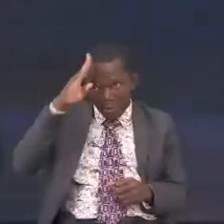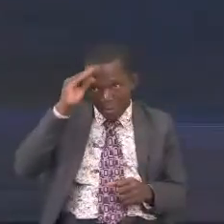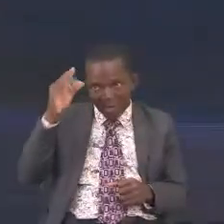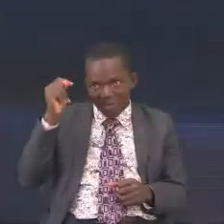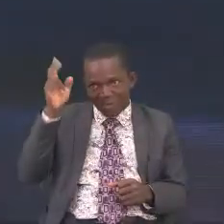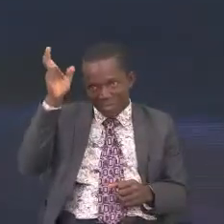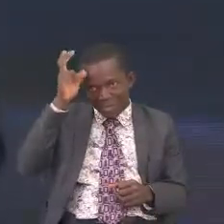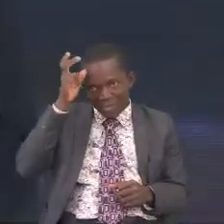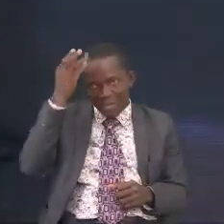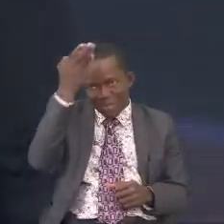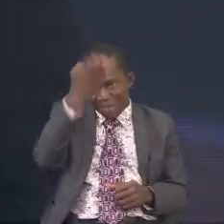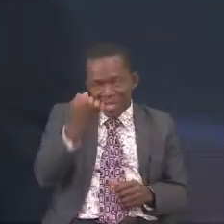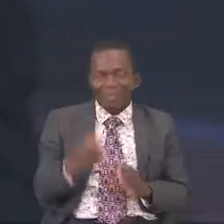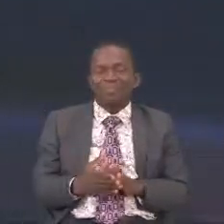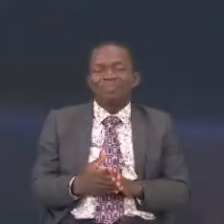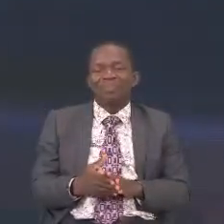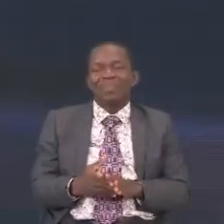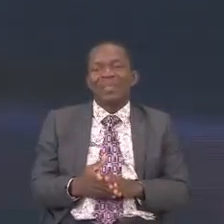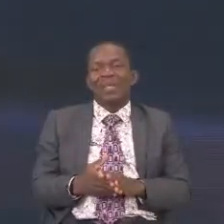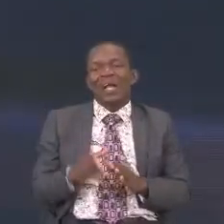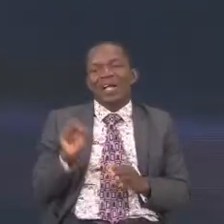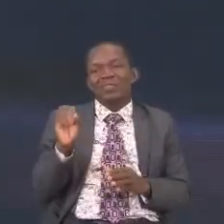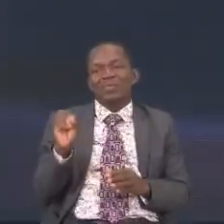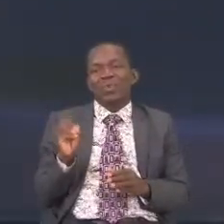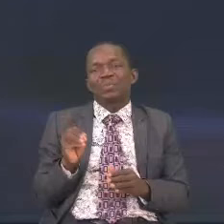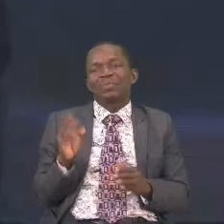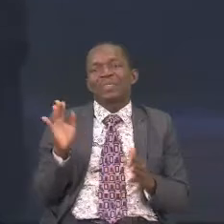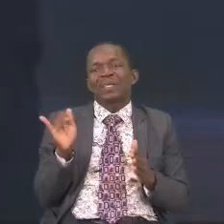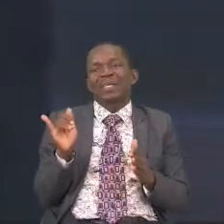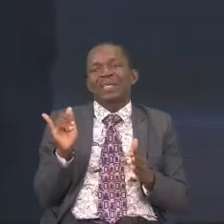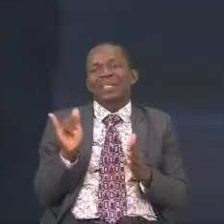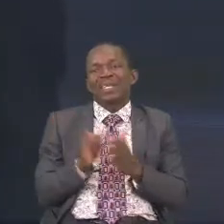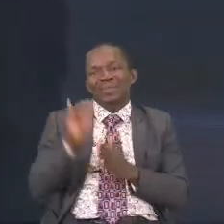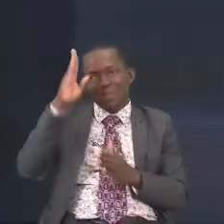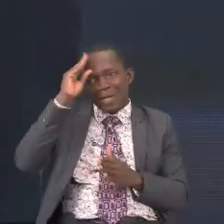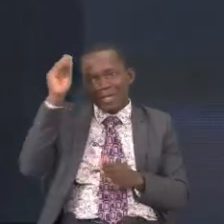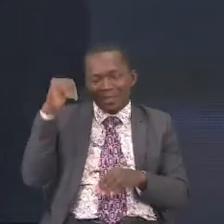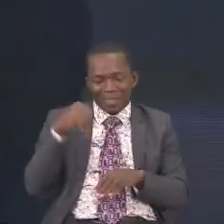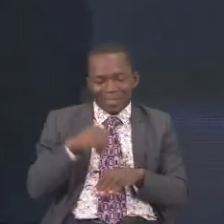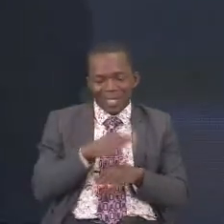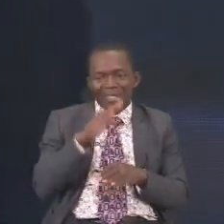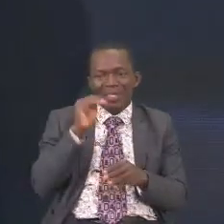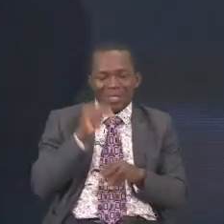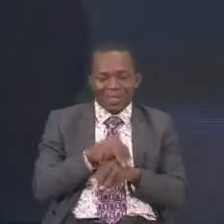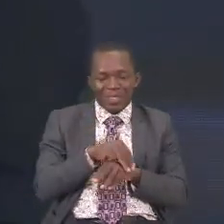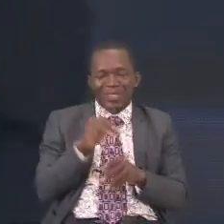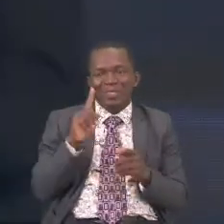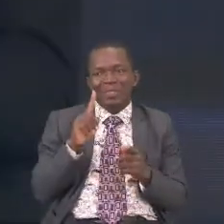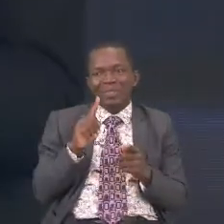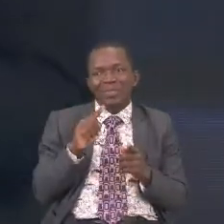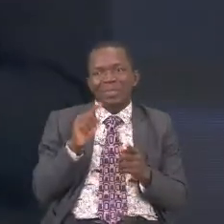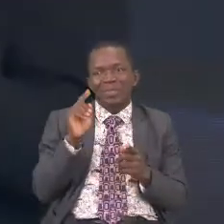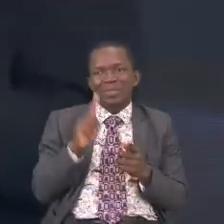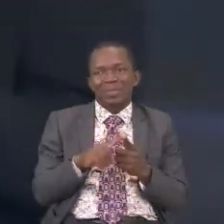terrible man. And so he sent a message to the lady and said, "Lady, you